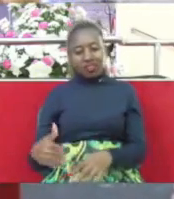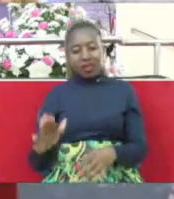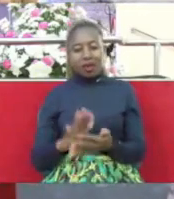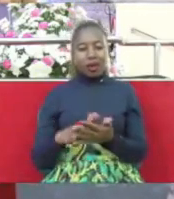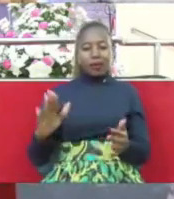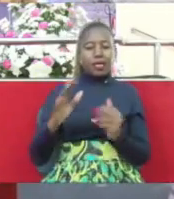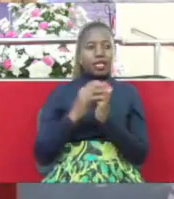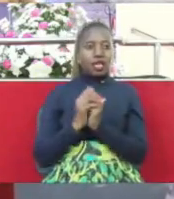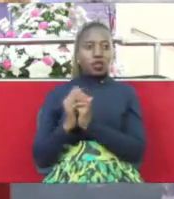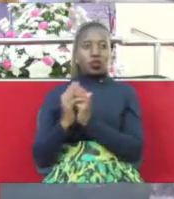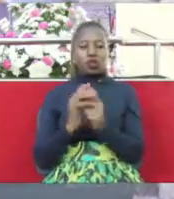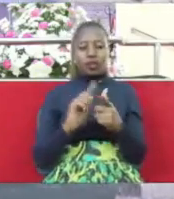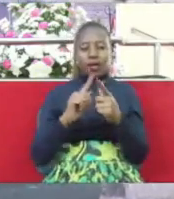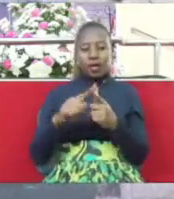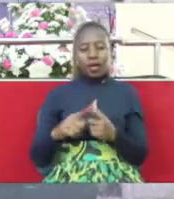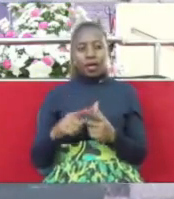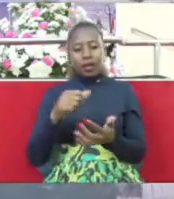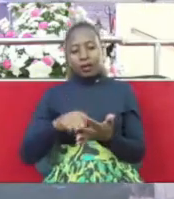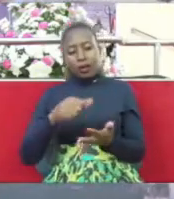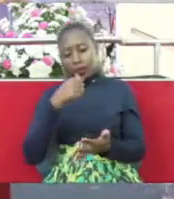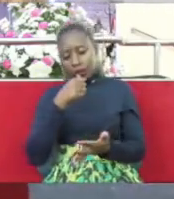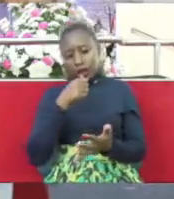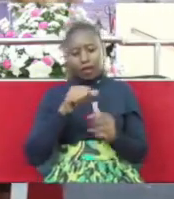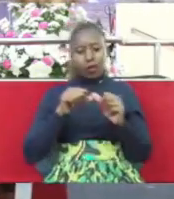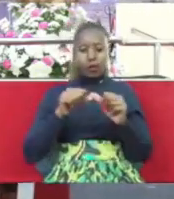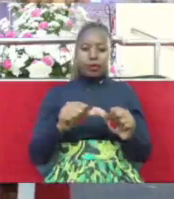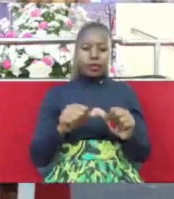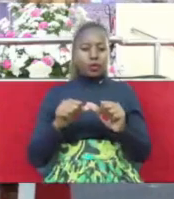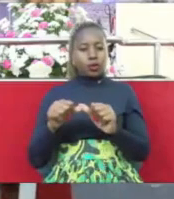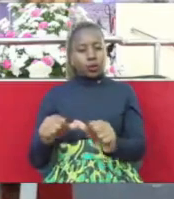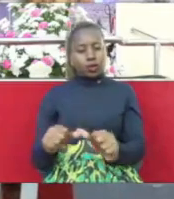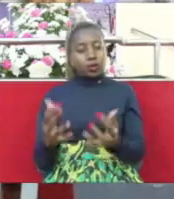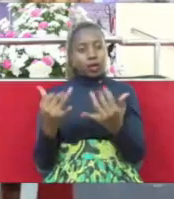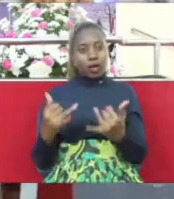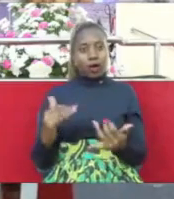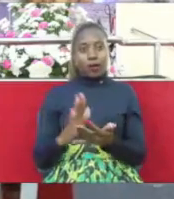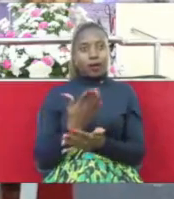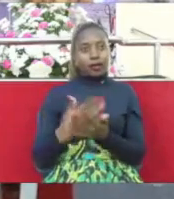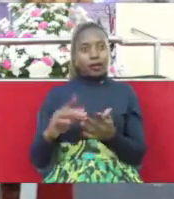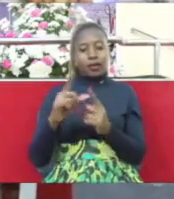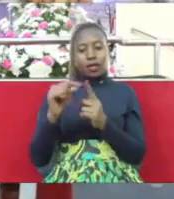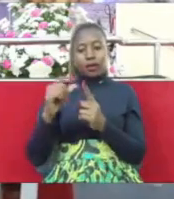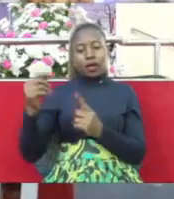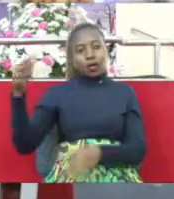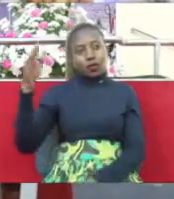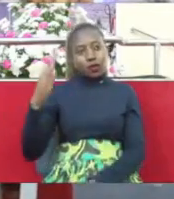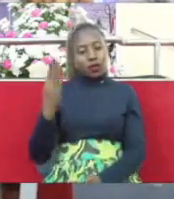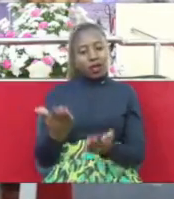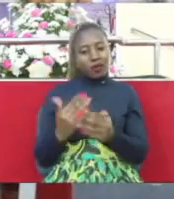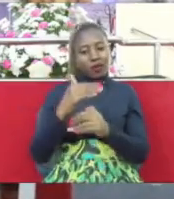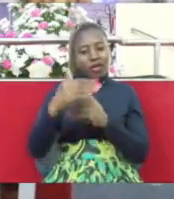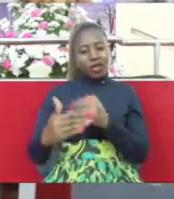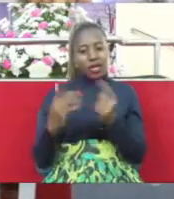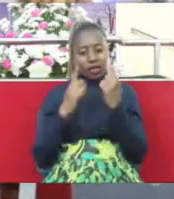and did the Holy Communion. And we continued and continued. Now we are sharing the word of God. And next, you know, maybe it will be the